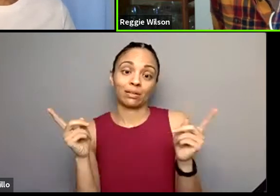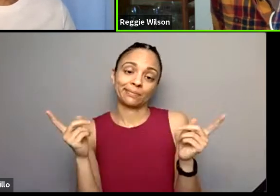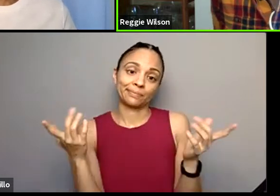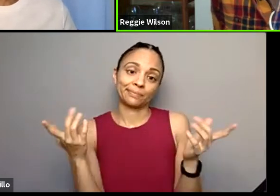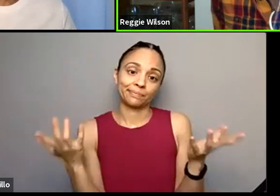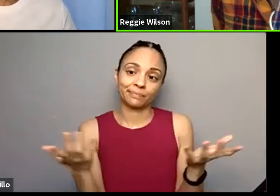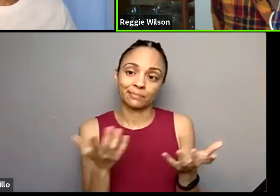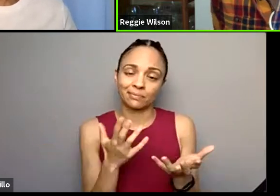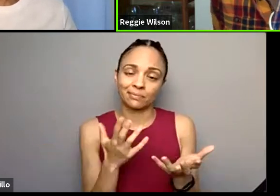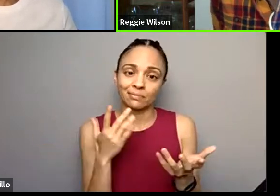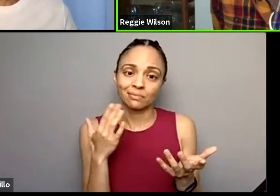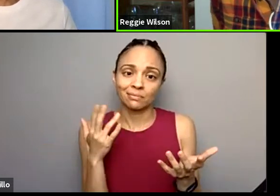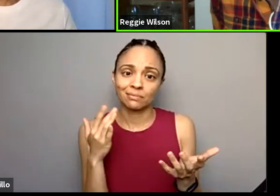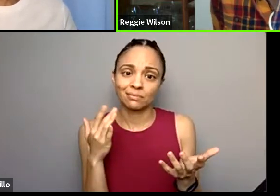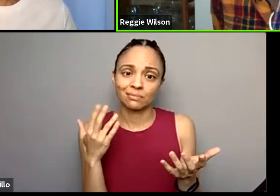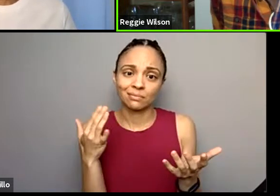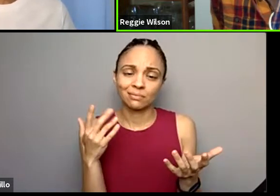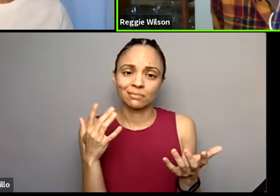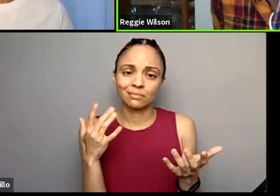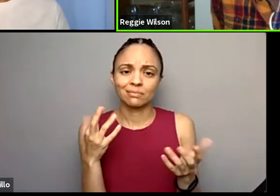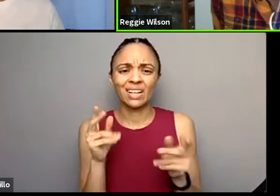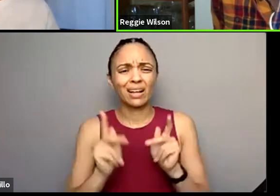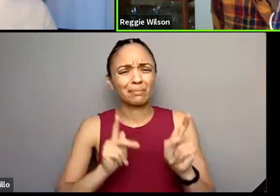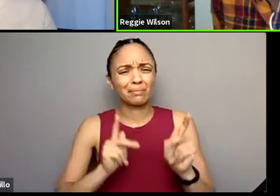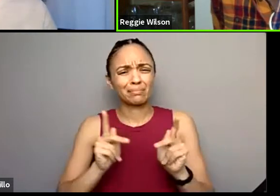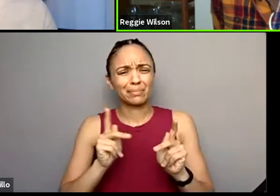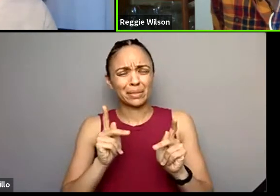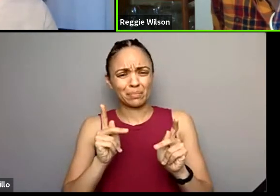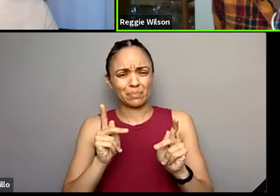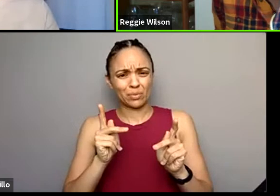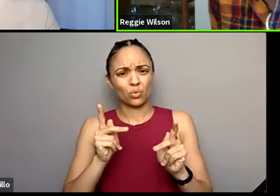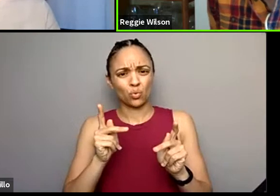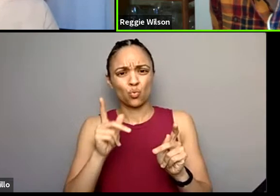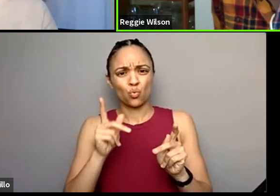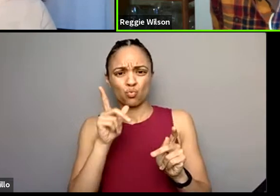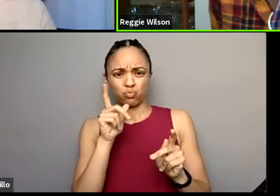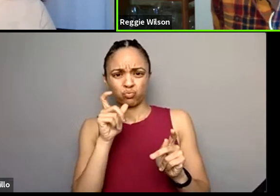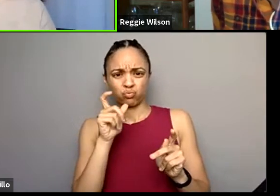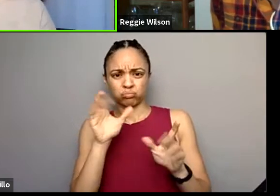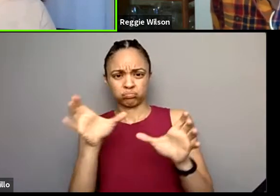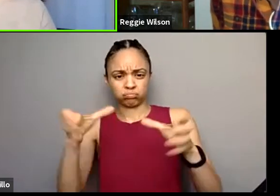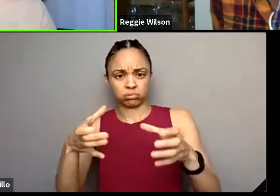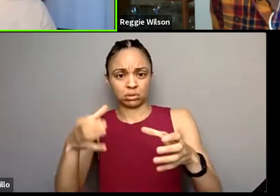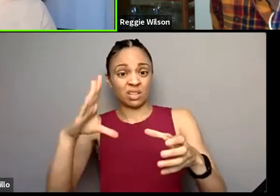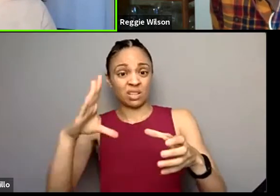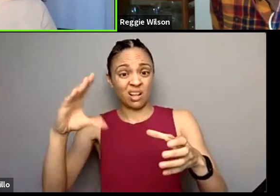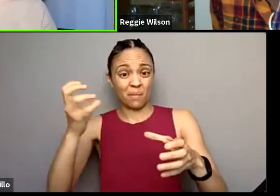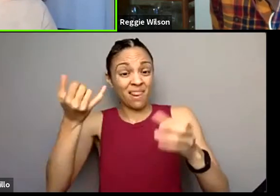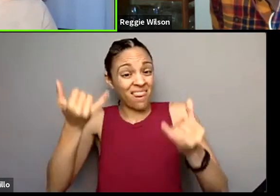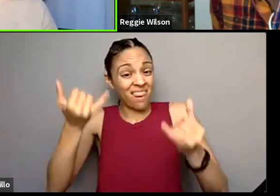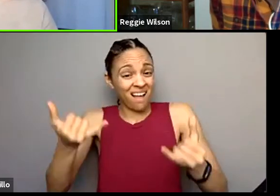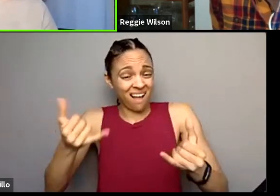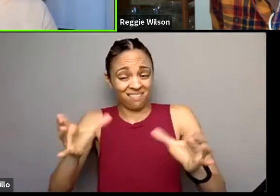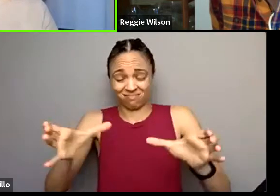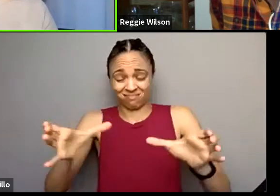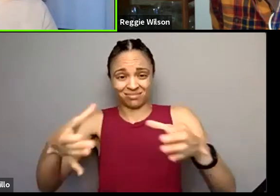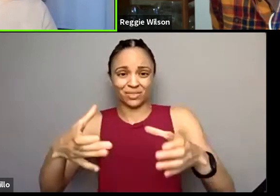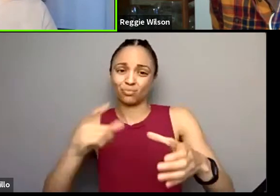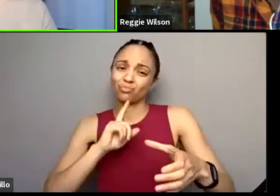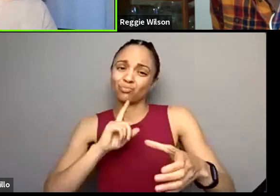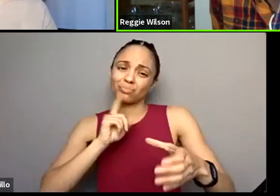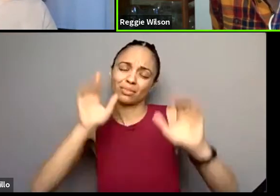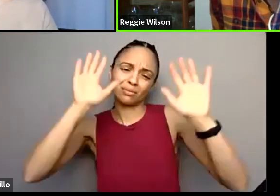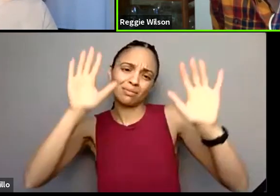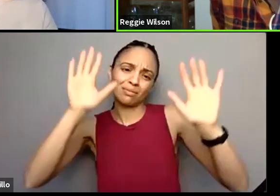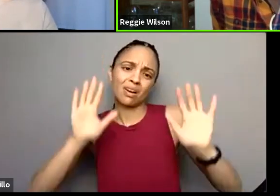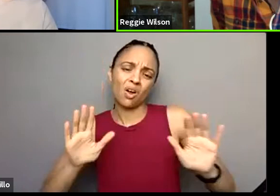who all, like the people in the company now are kind of wonderful, kind of just, I feel like it's a great group of